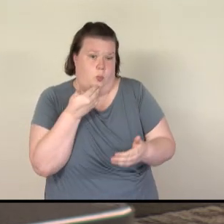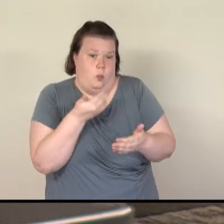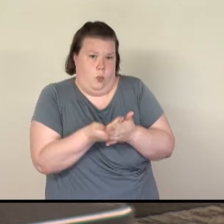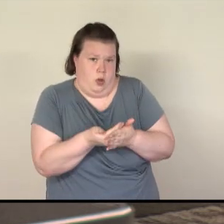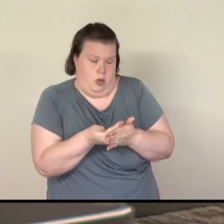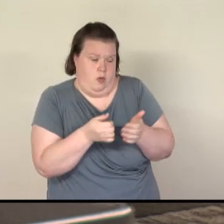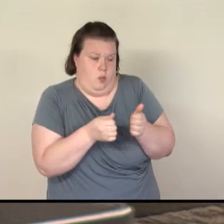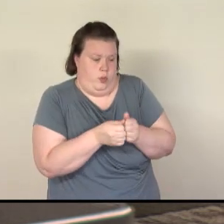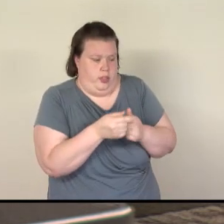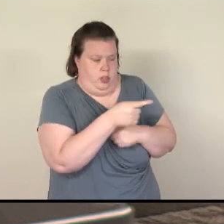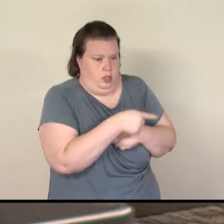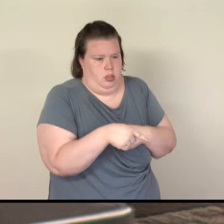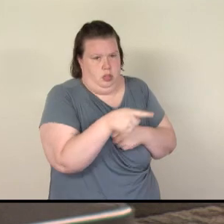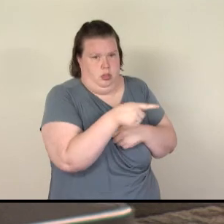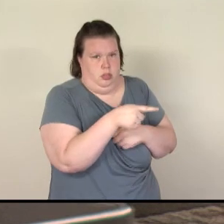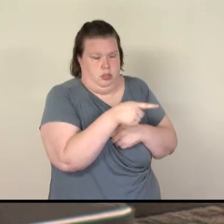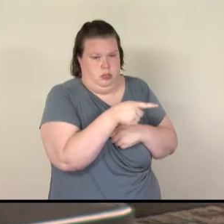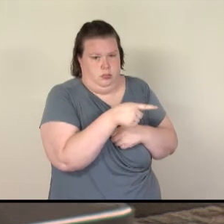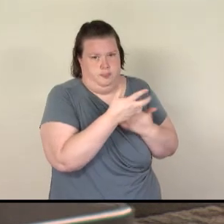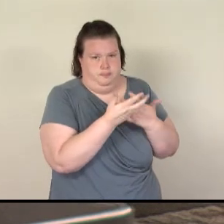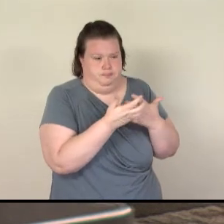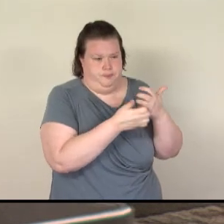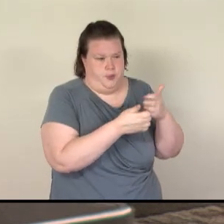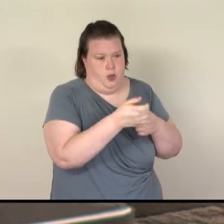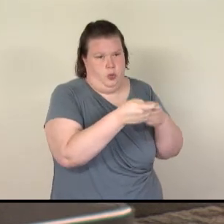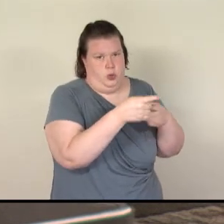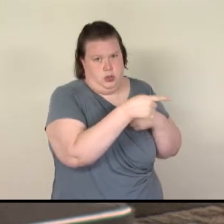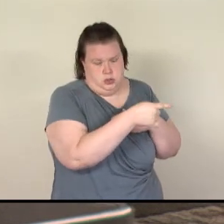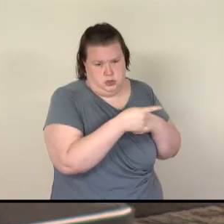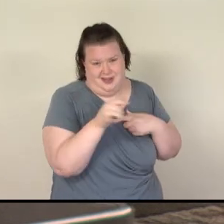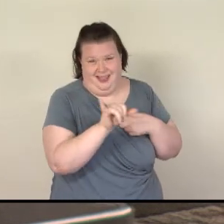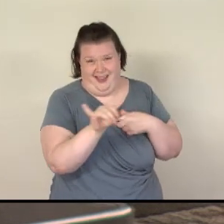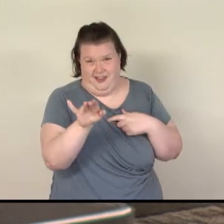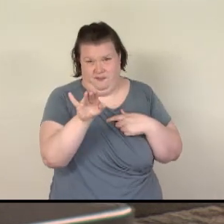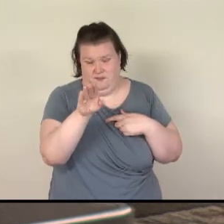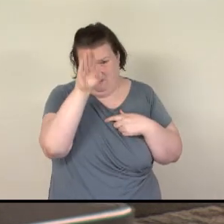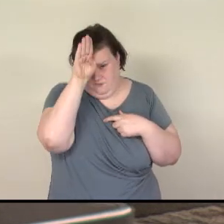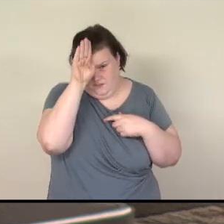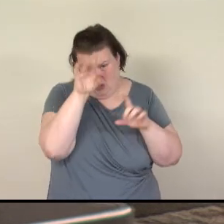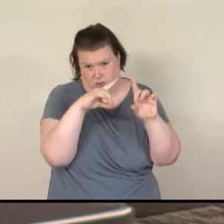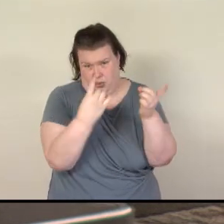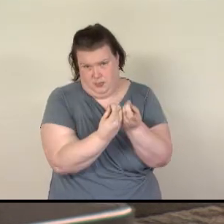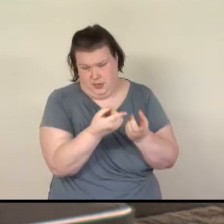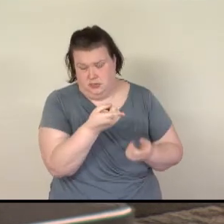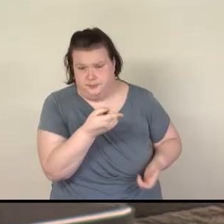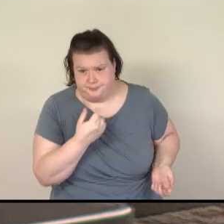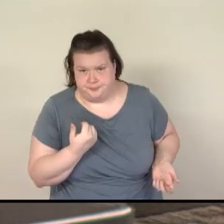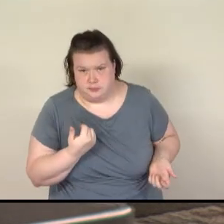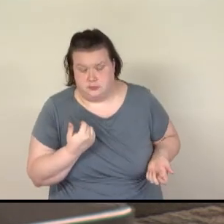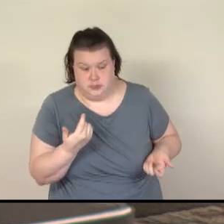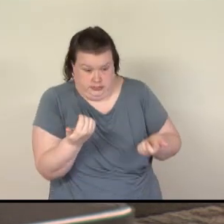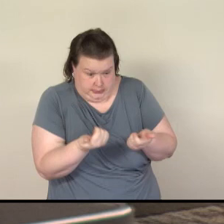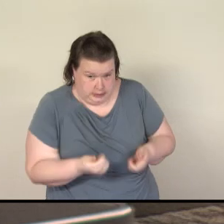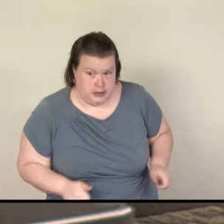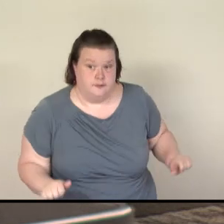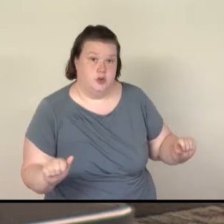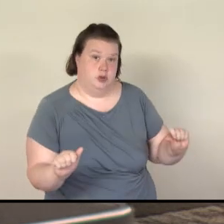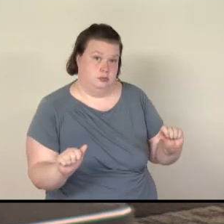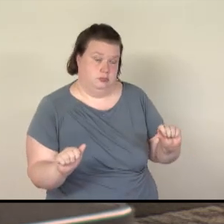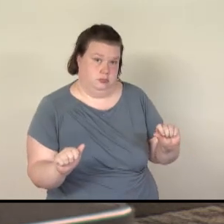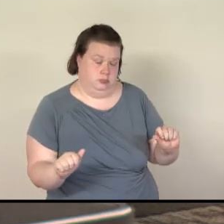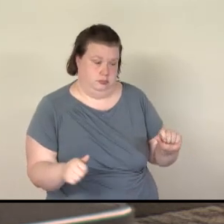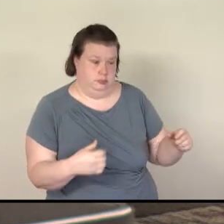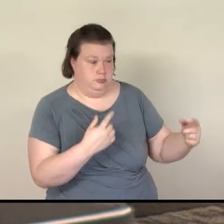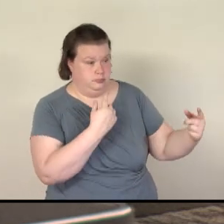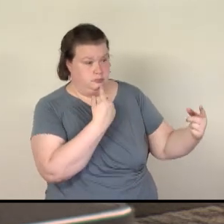department. And so in their effort, I mean, they made the effort to do that. And when they got the